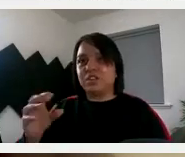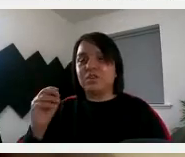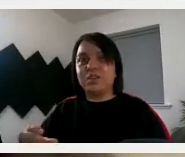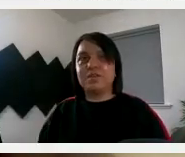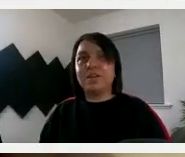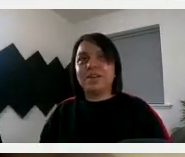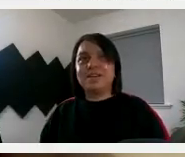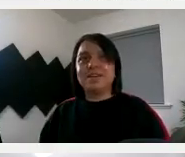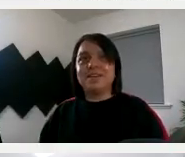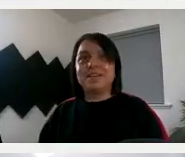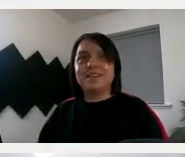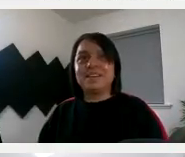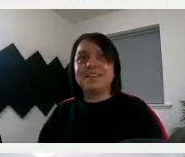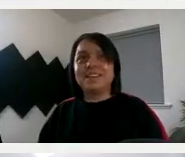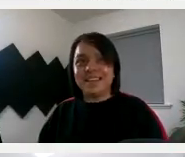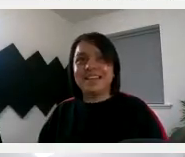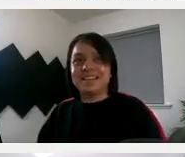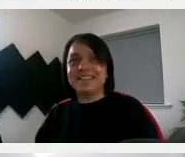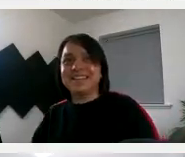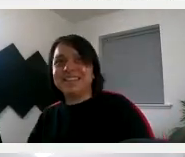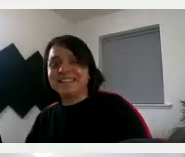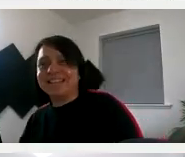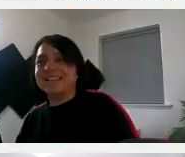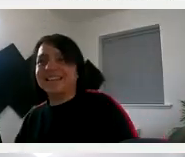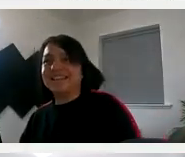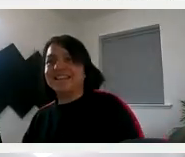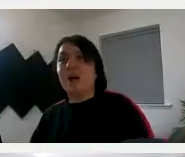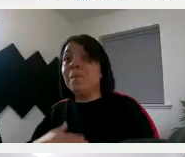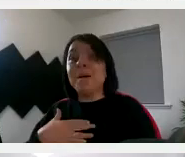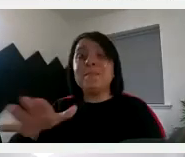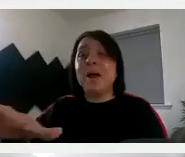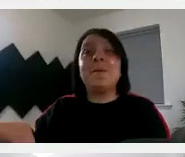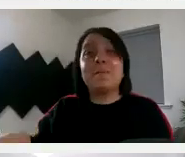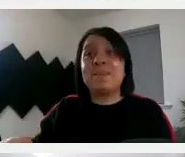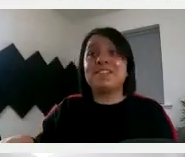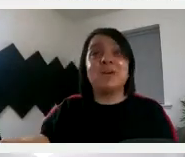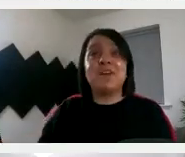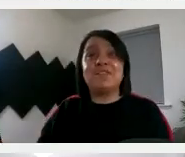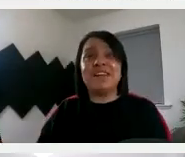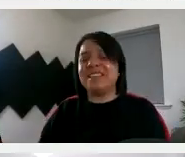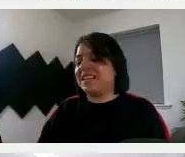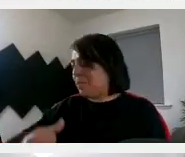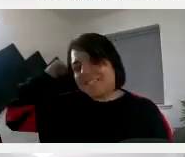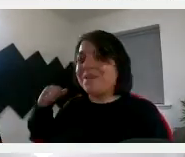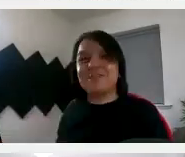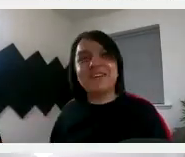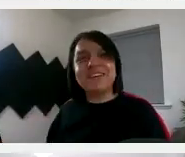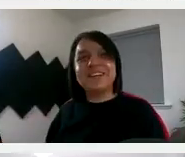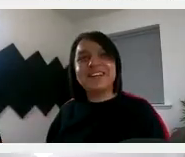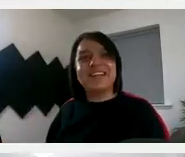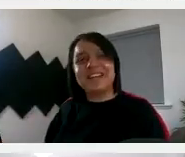constantly annoying you. He meant it. He definitely meant it. That's it. I might be pissing Simon off right now. He's like, you're pissing me